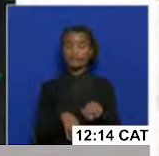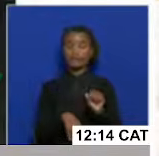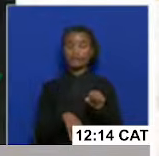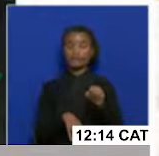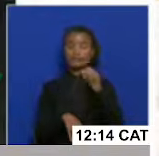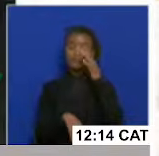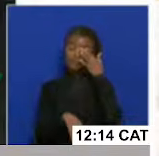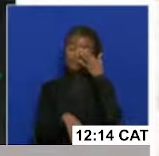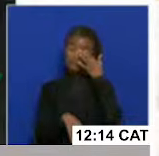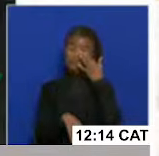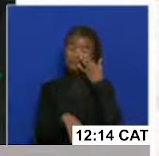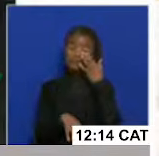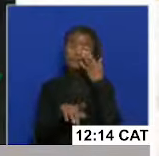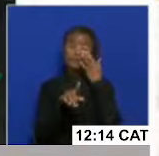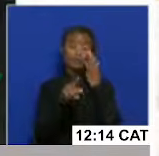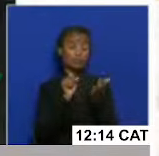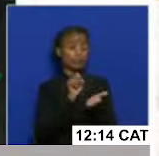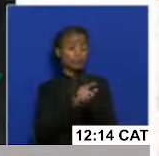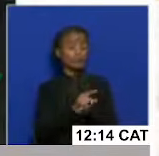meet."